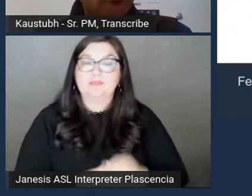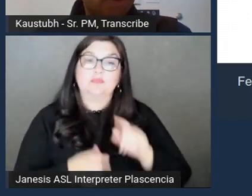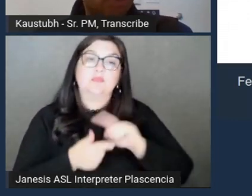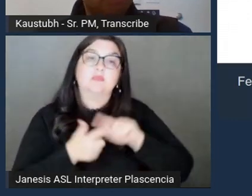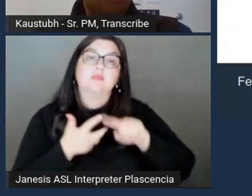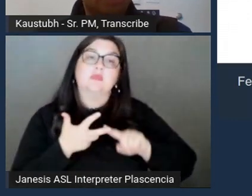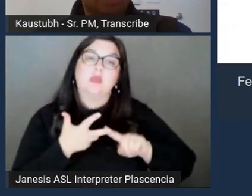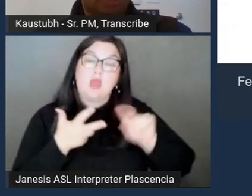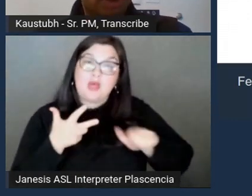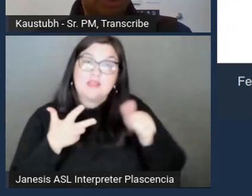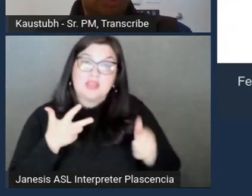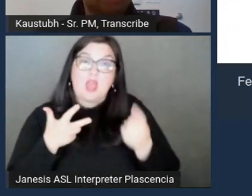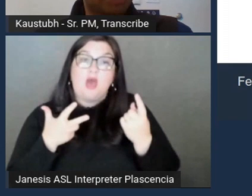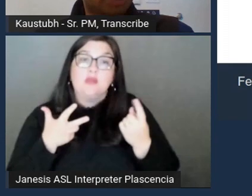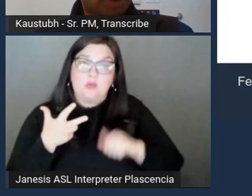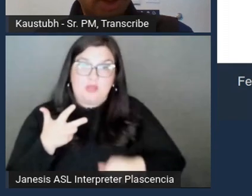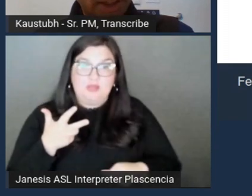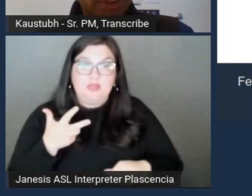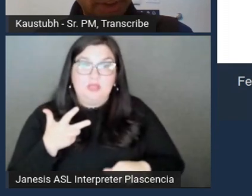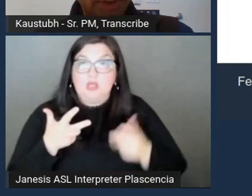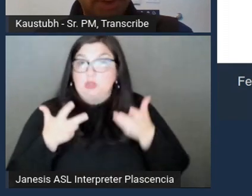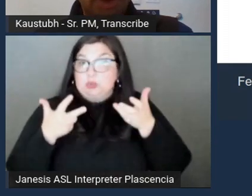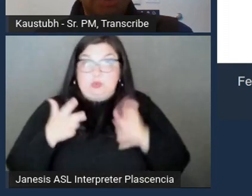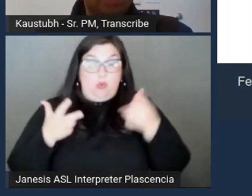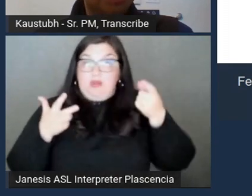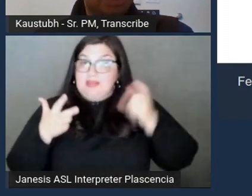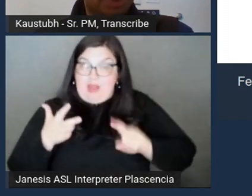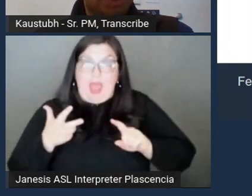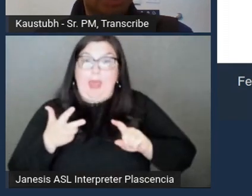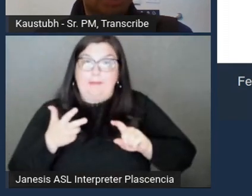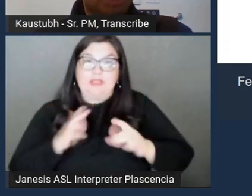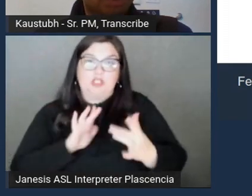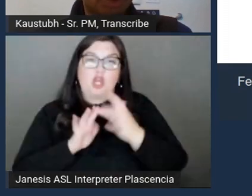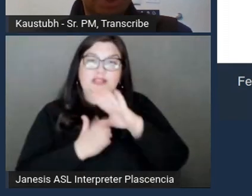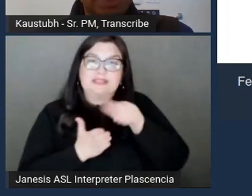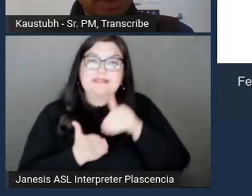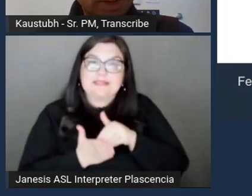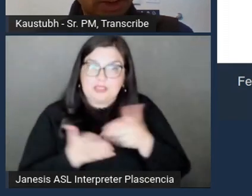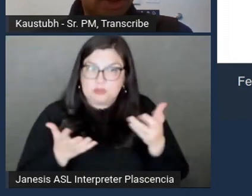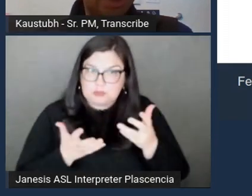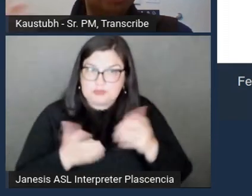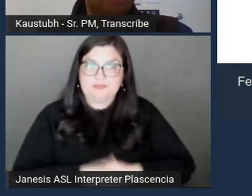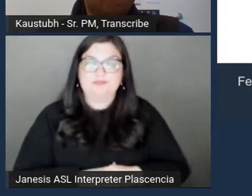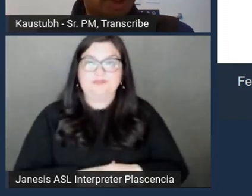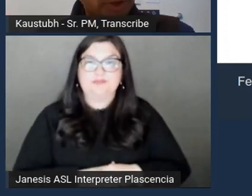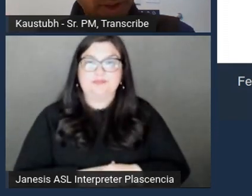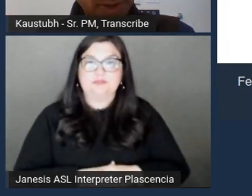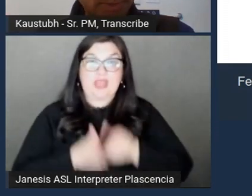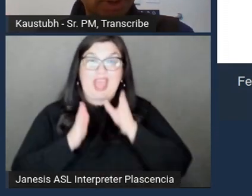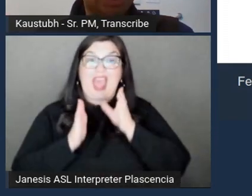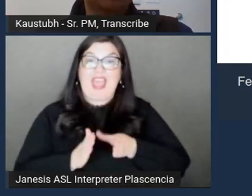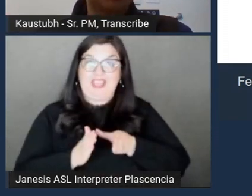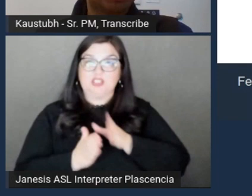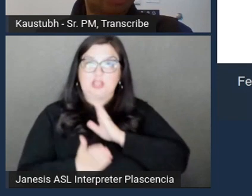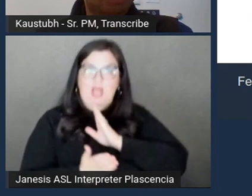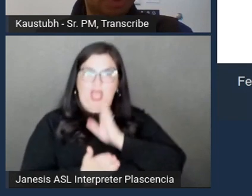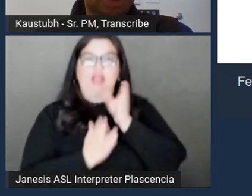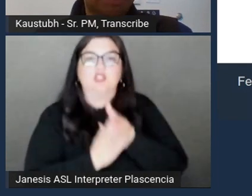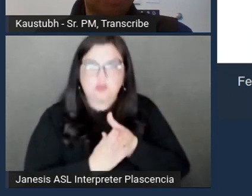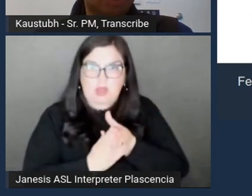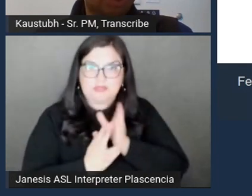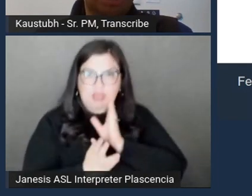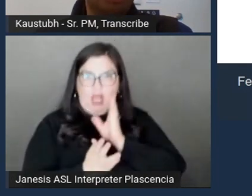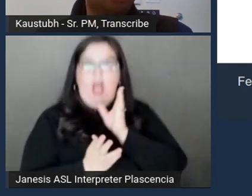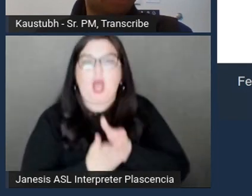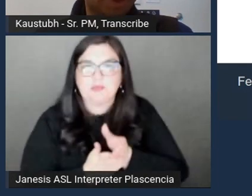you would probably not want, happening in your contact center are things like, agents interrupting your customers and speaking over